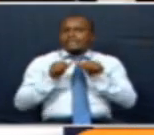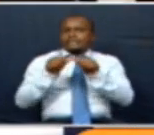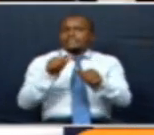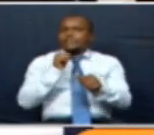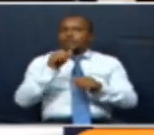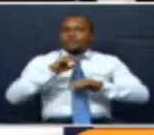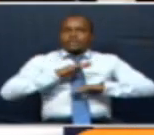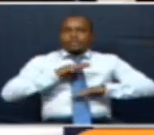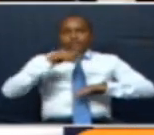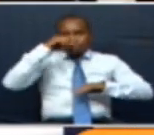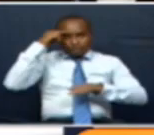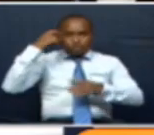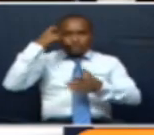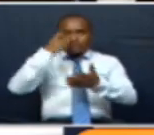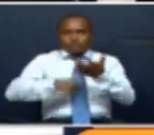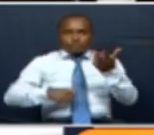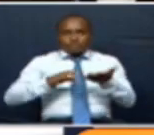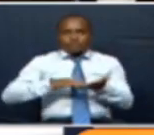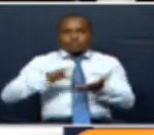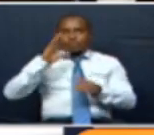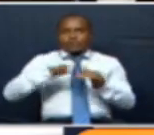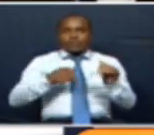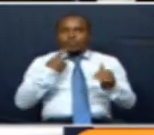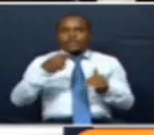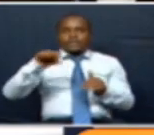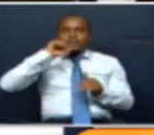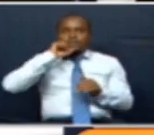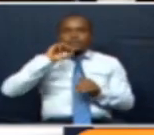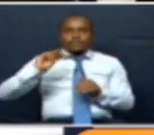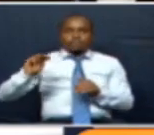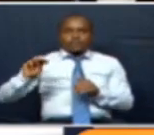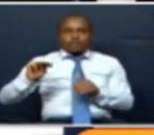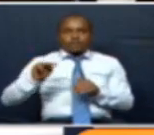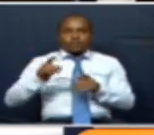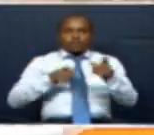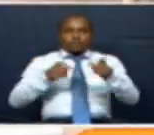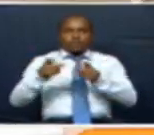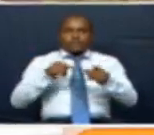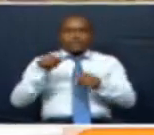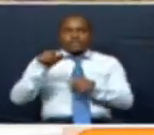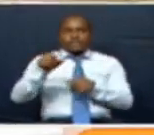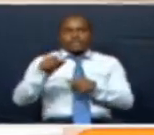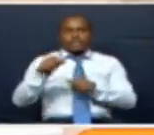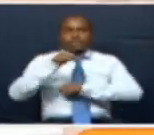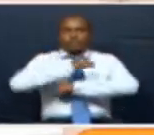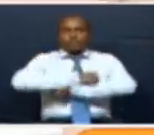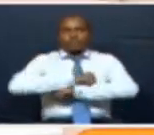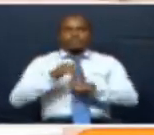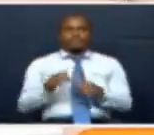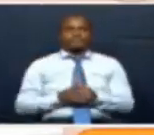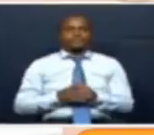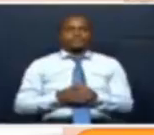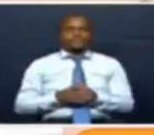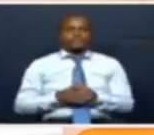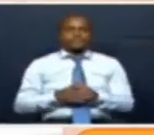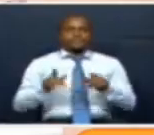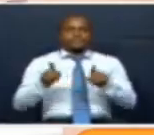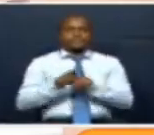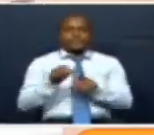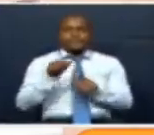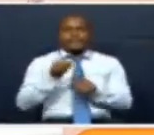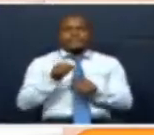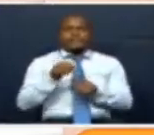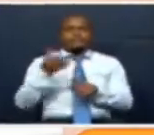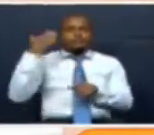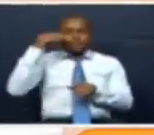because it costs us over 150 million shillings to run this institution. As an old boy of the